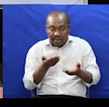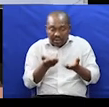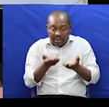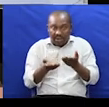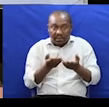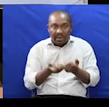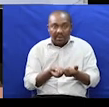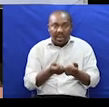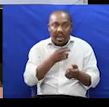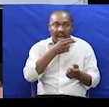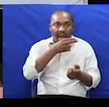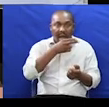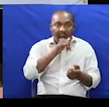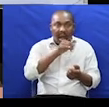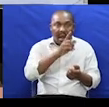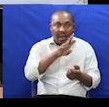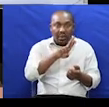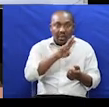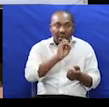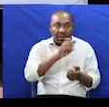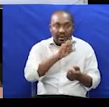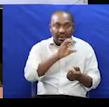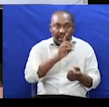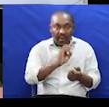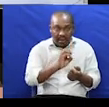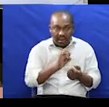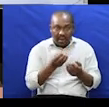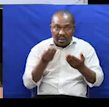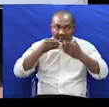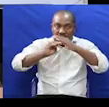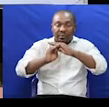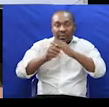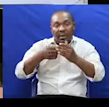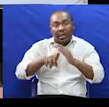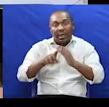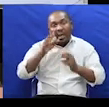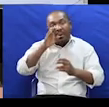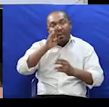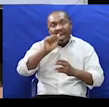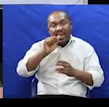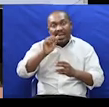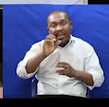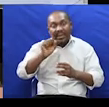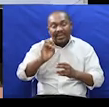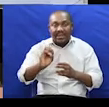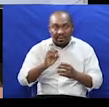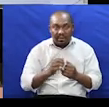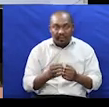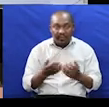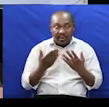the hydroxide present within the base. That is why it is a favorable indicator used in case you